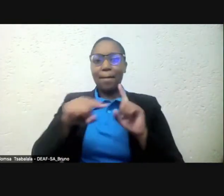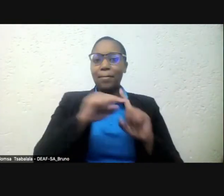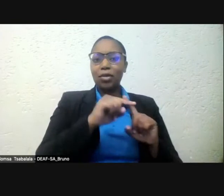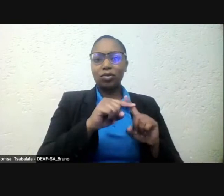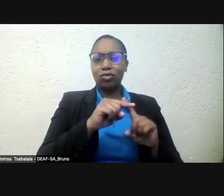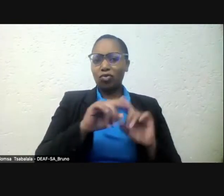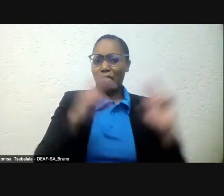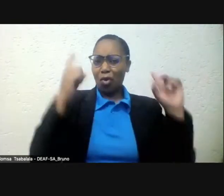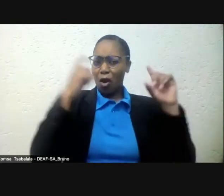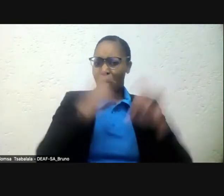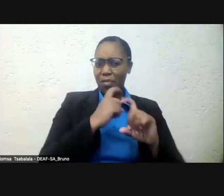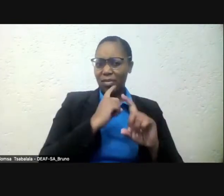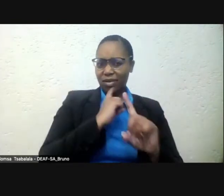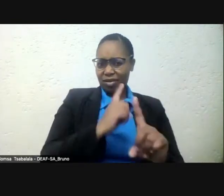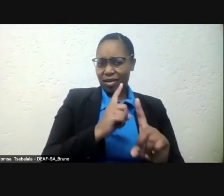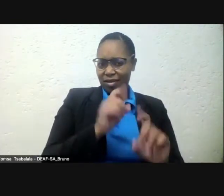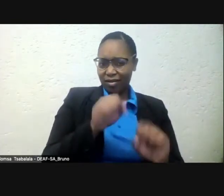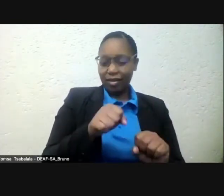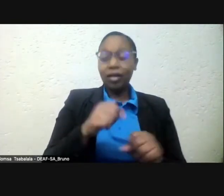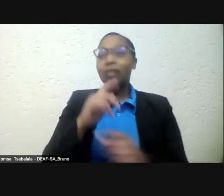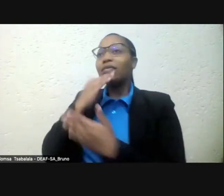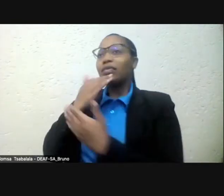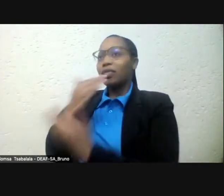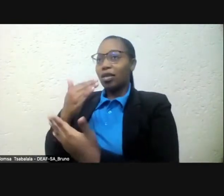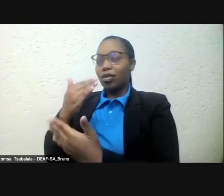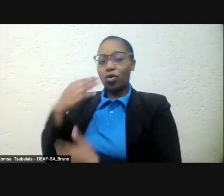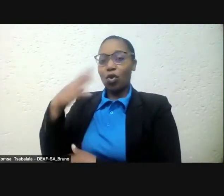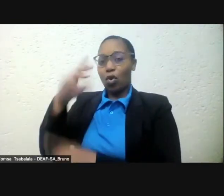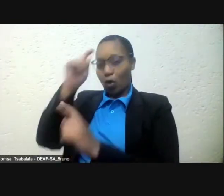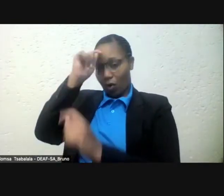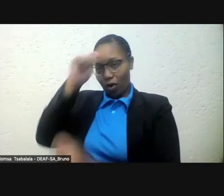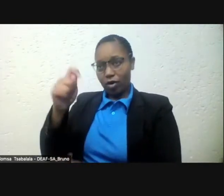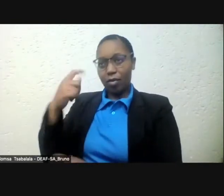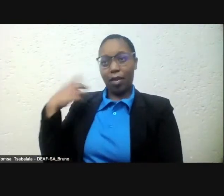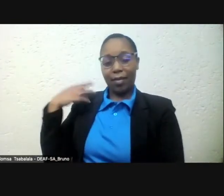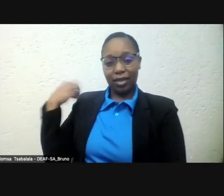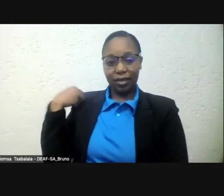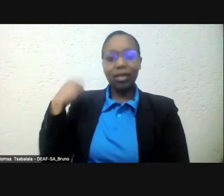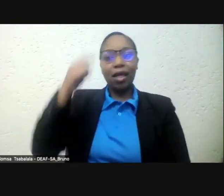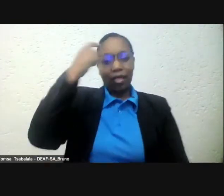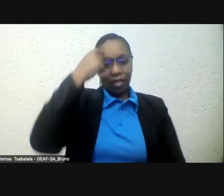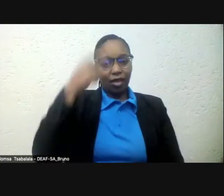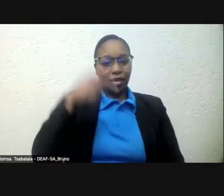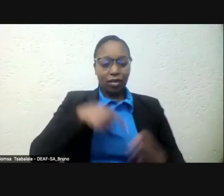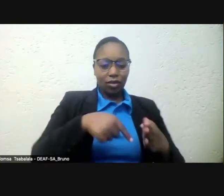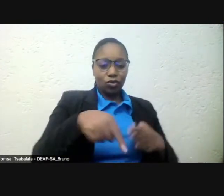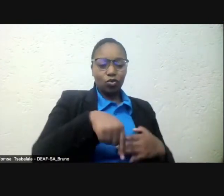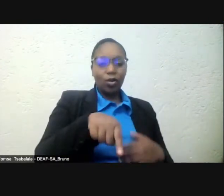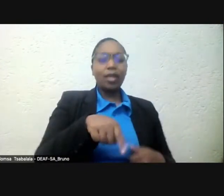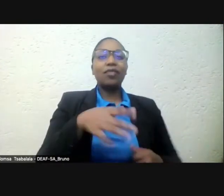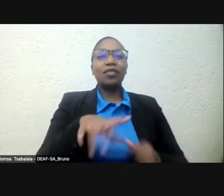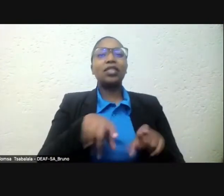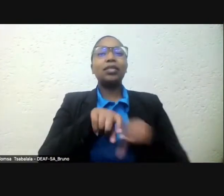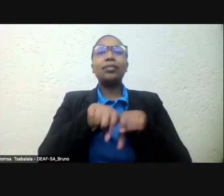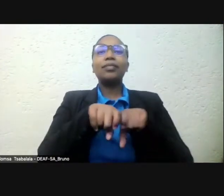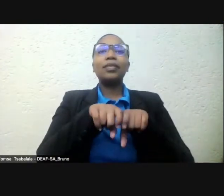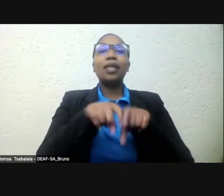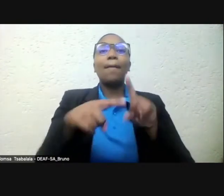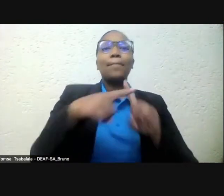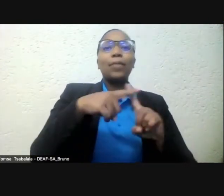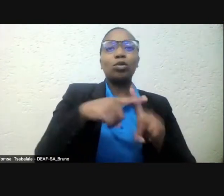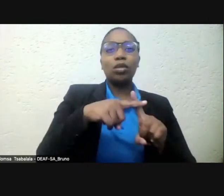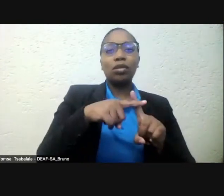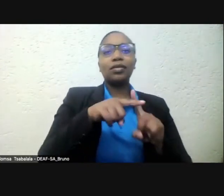Minister. Earlier on this week, our test positivity was 19%. According to latest report just